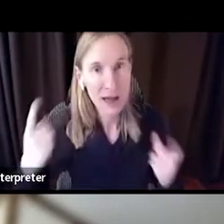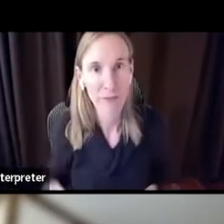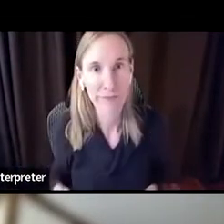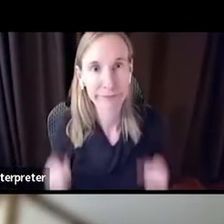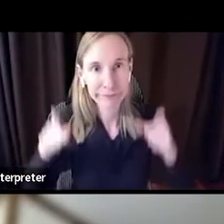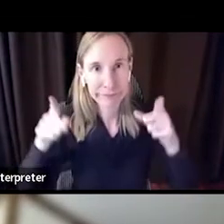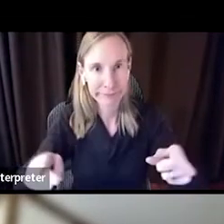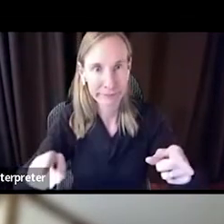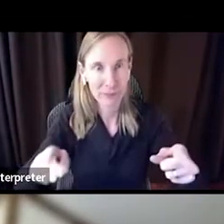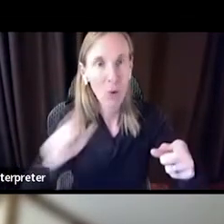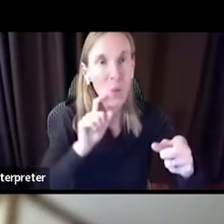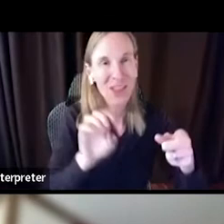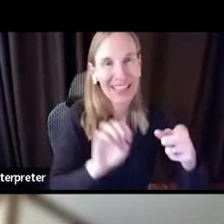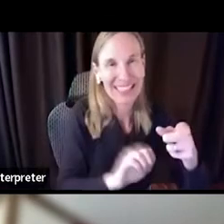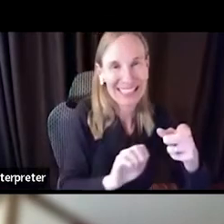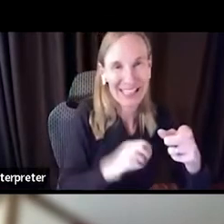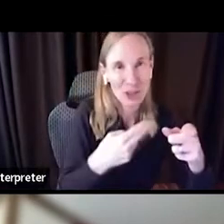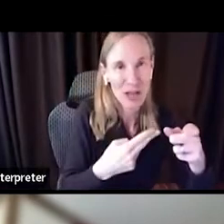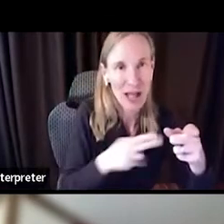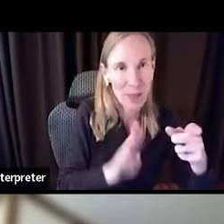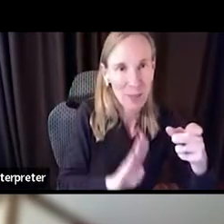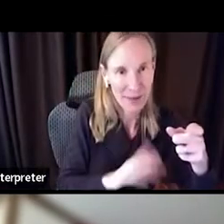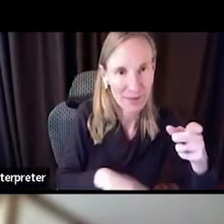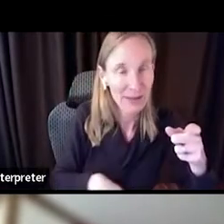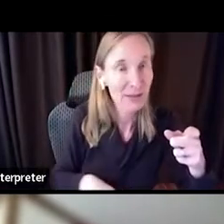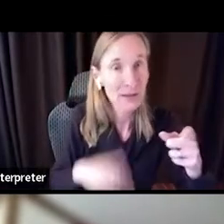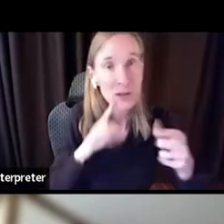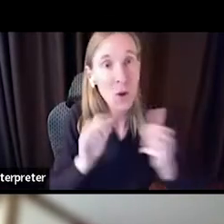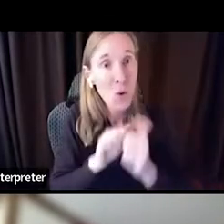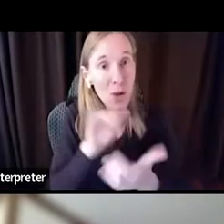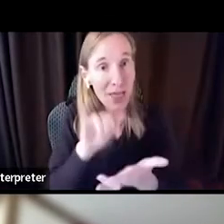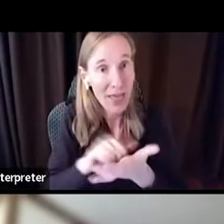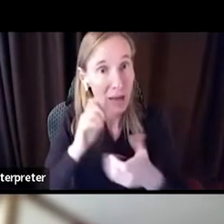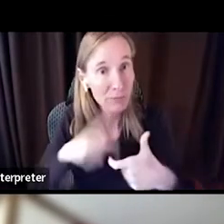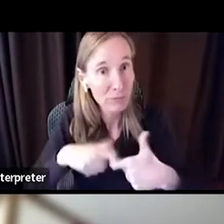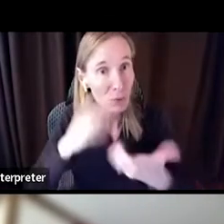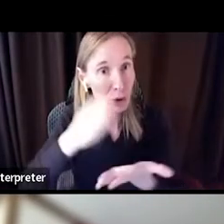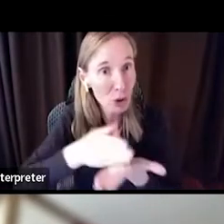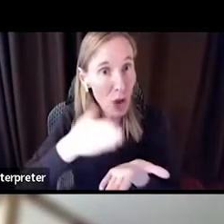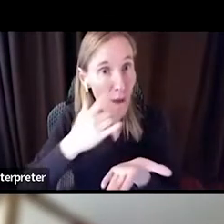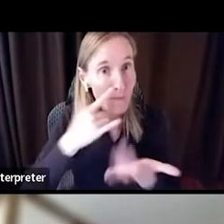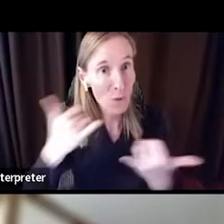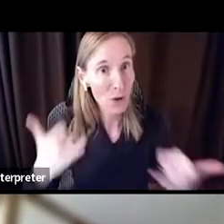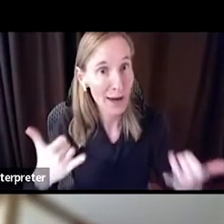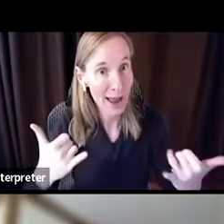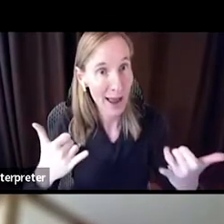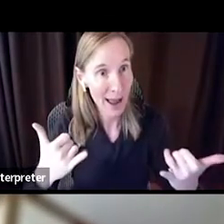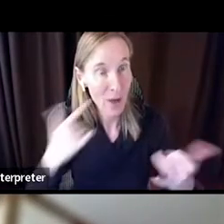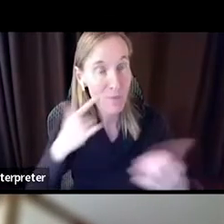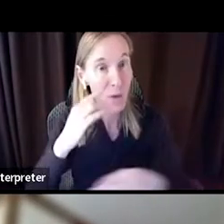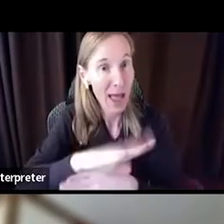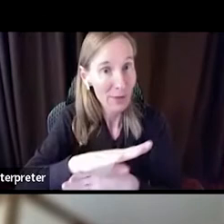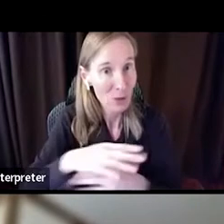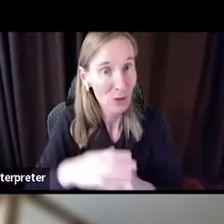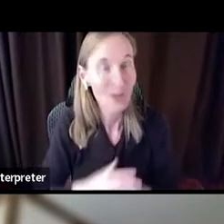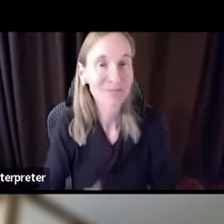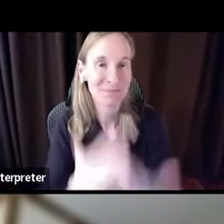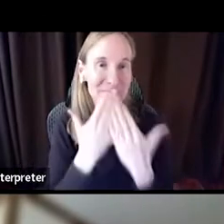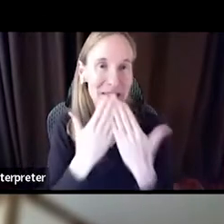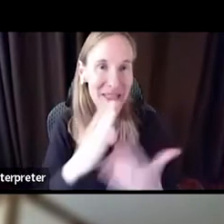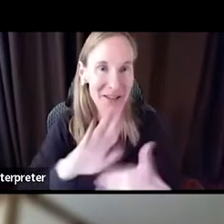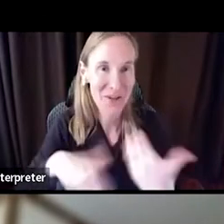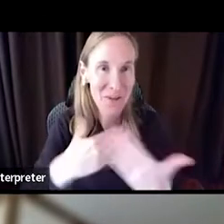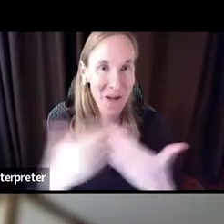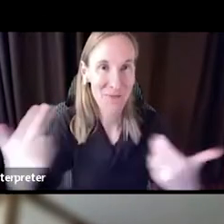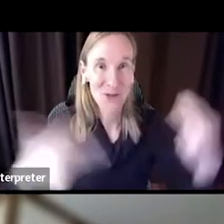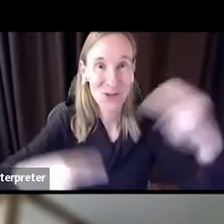the essential health benefits. So with that, I think we'll stop for this part of the afternoon. Thank you all for being part